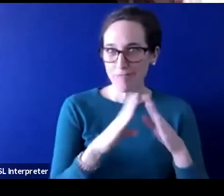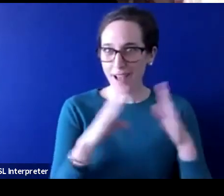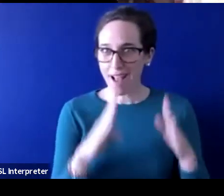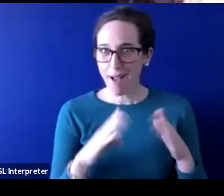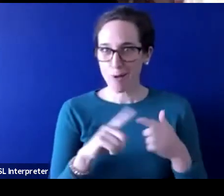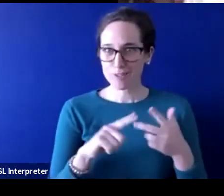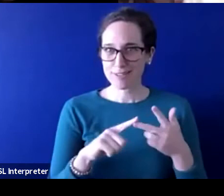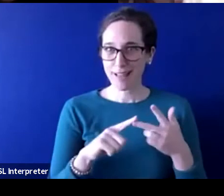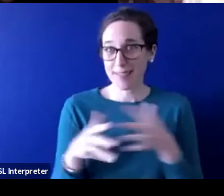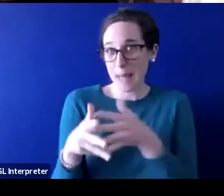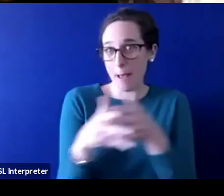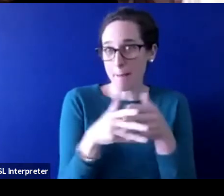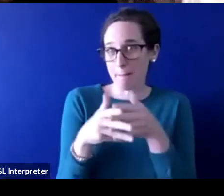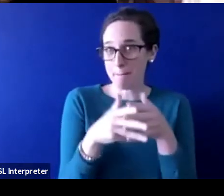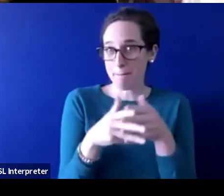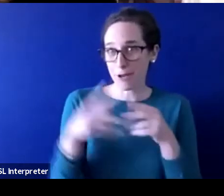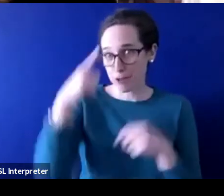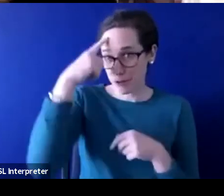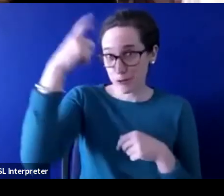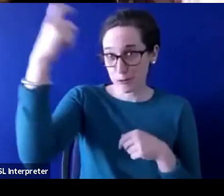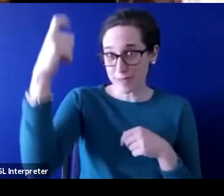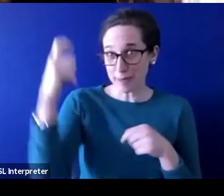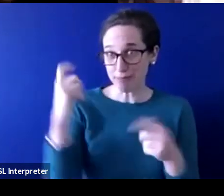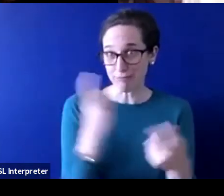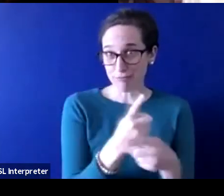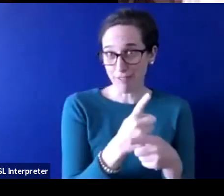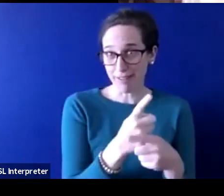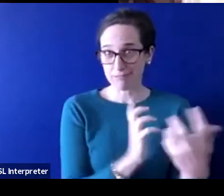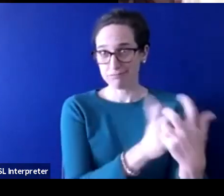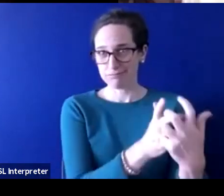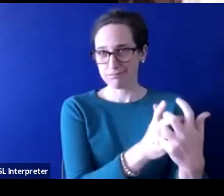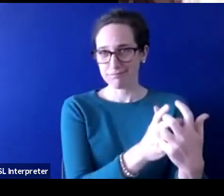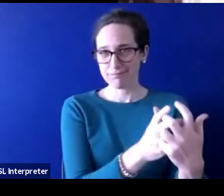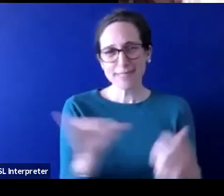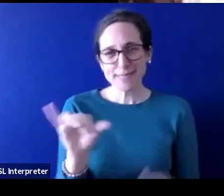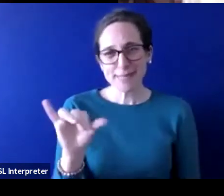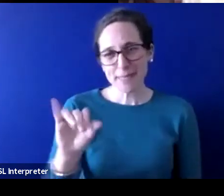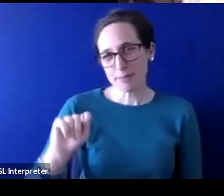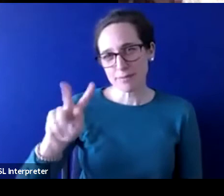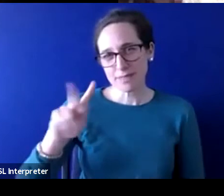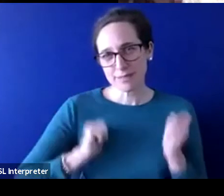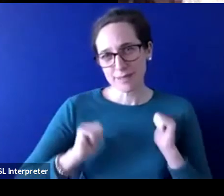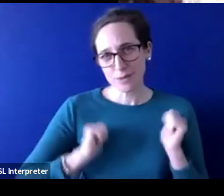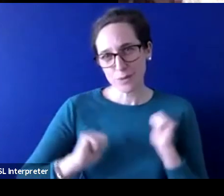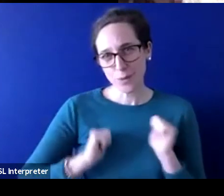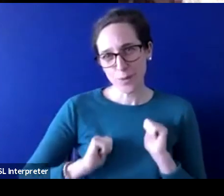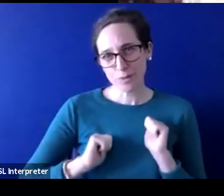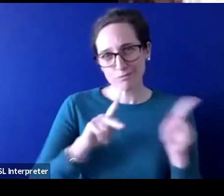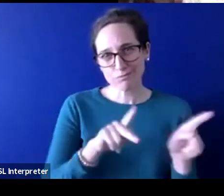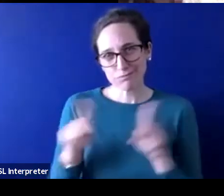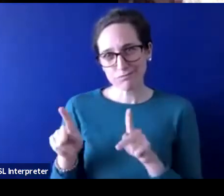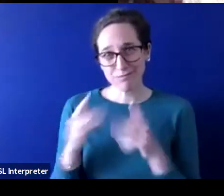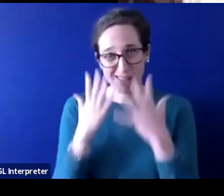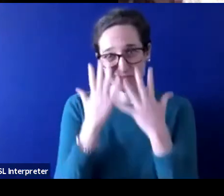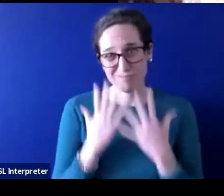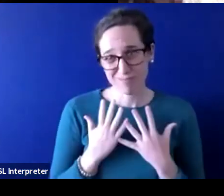And that's what I notice with some of these social medias that they show sometimes. And that's, it's not, it's, I'm sorry to say, but for